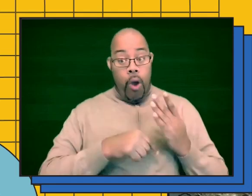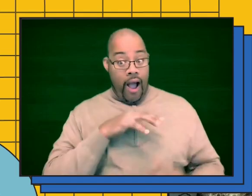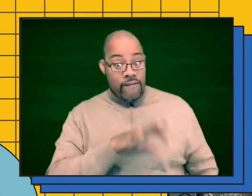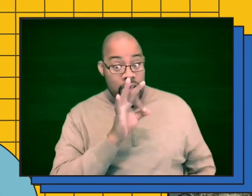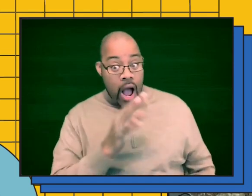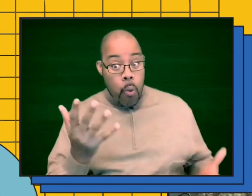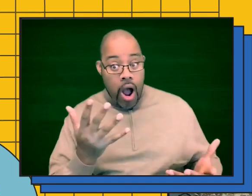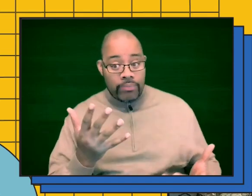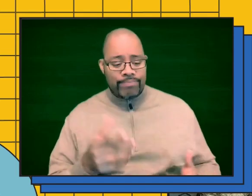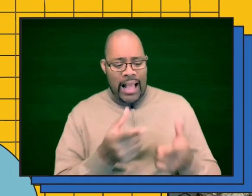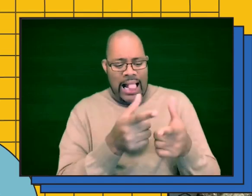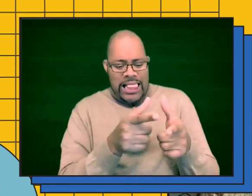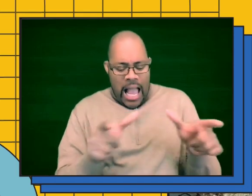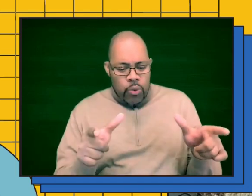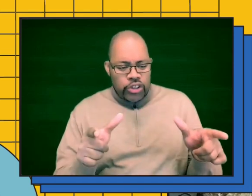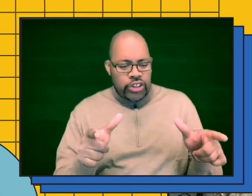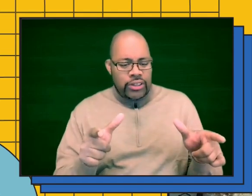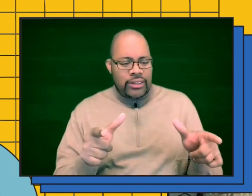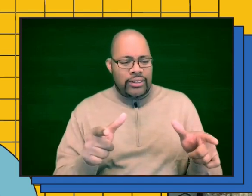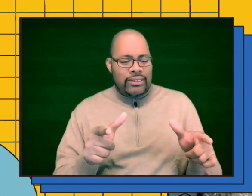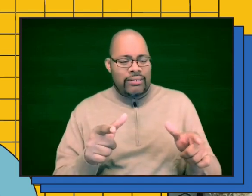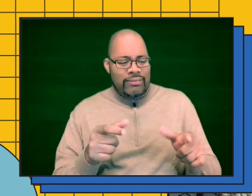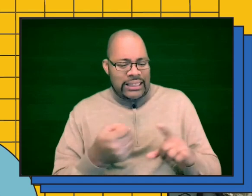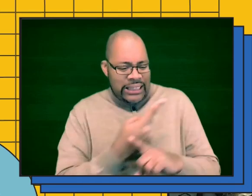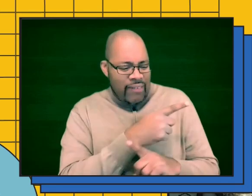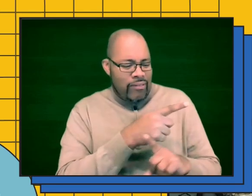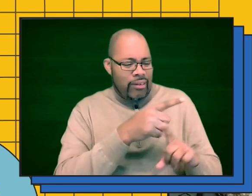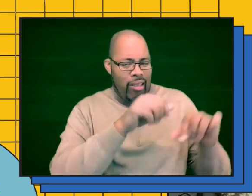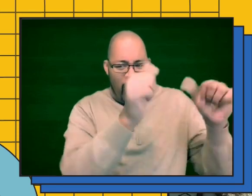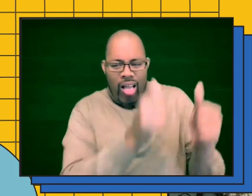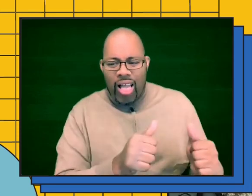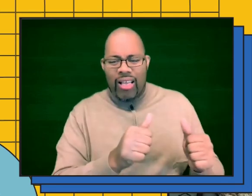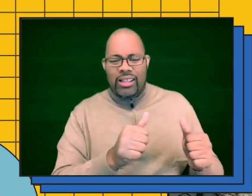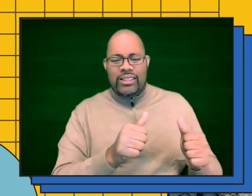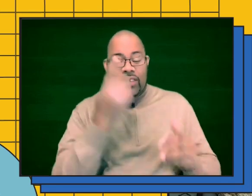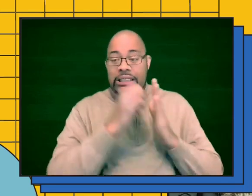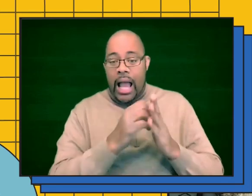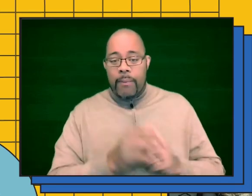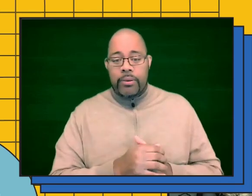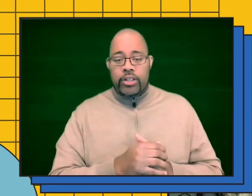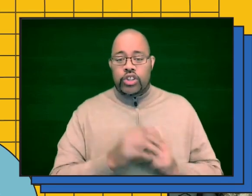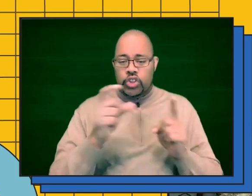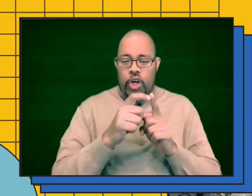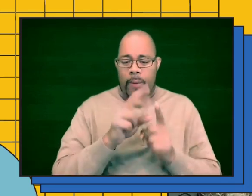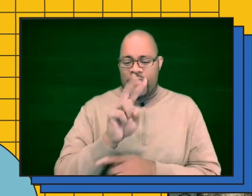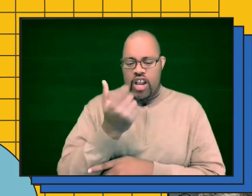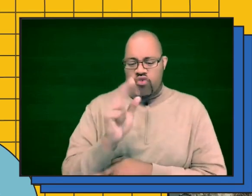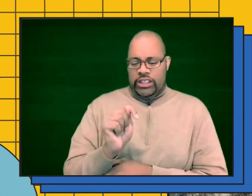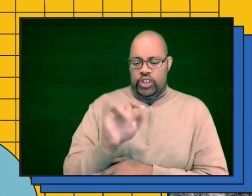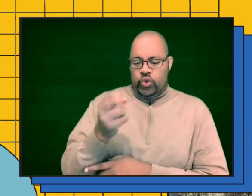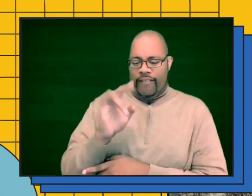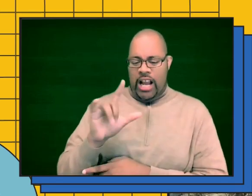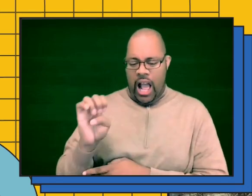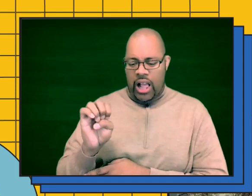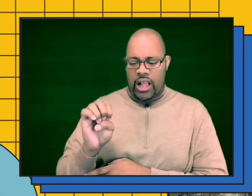What I found was that the languages of deviance and denigration, for example, the term